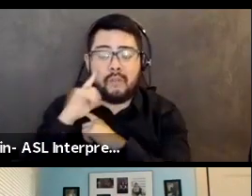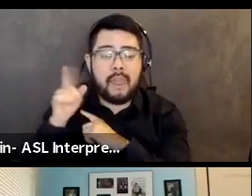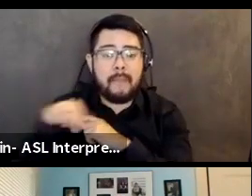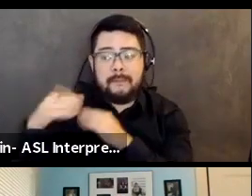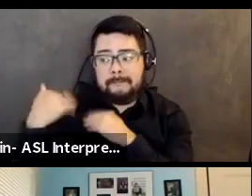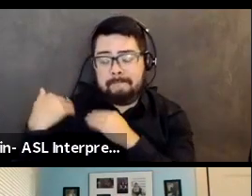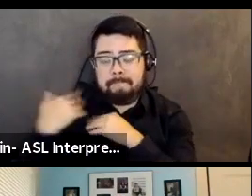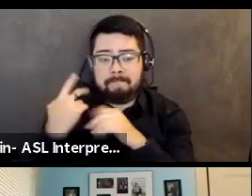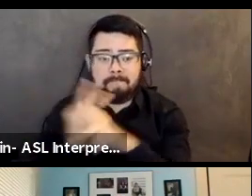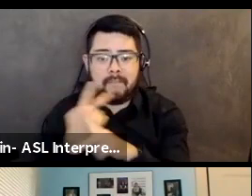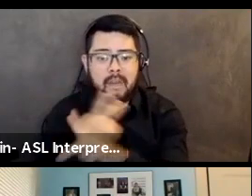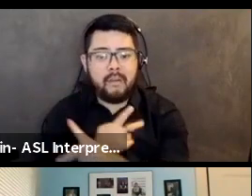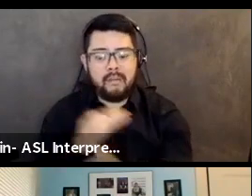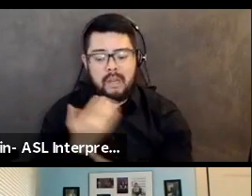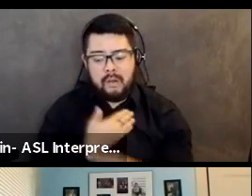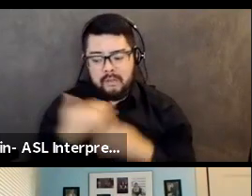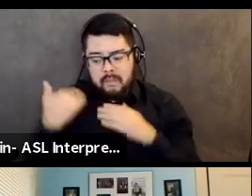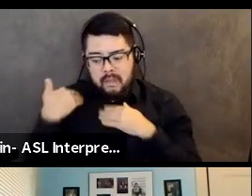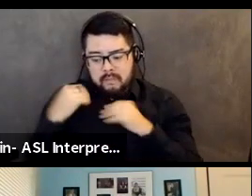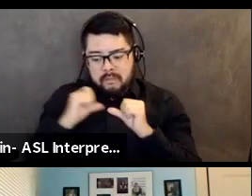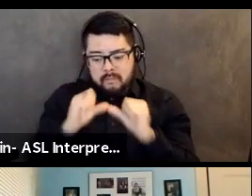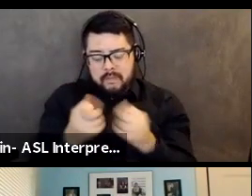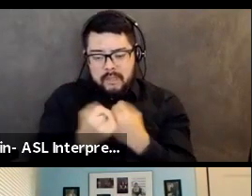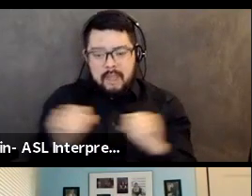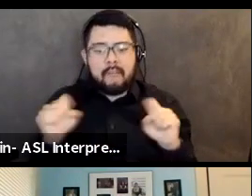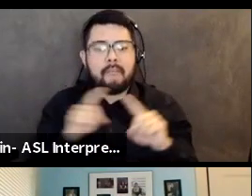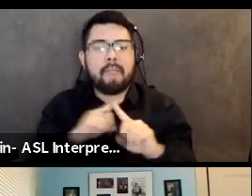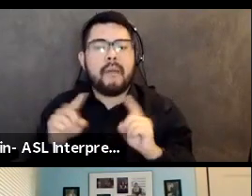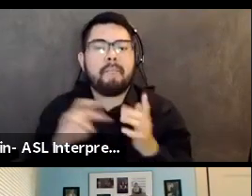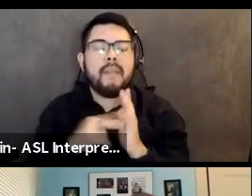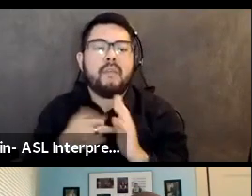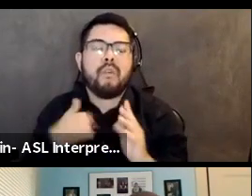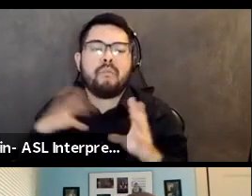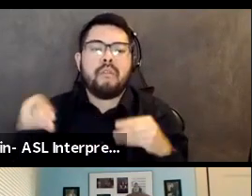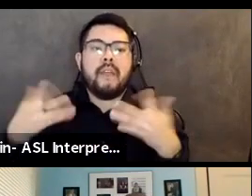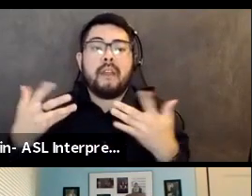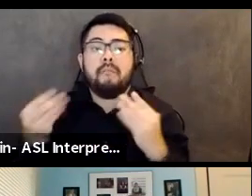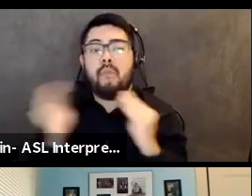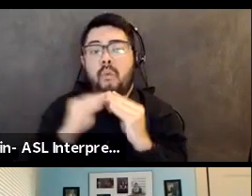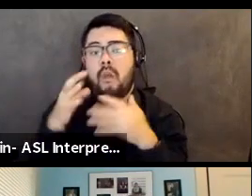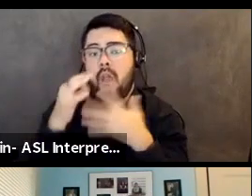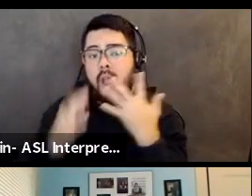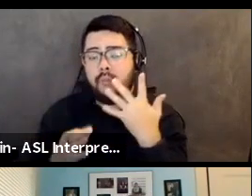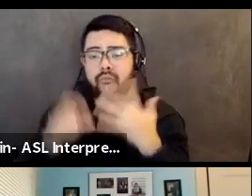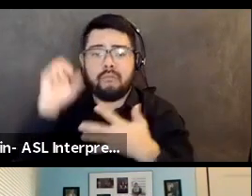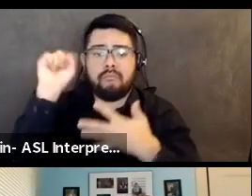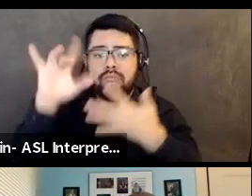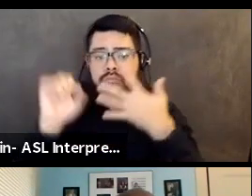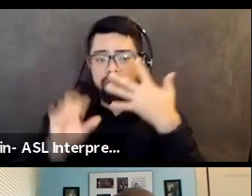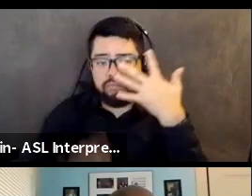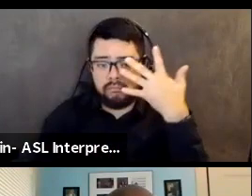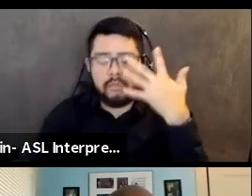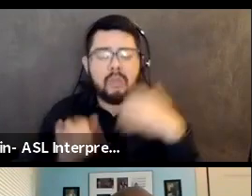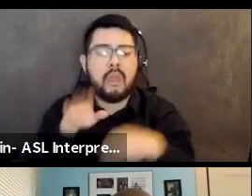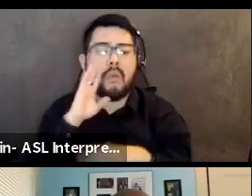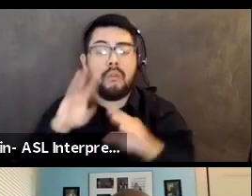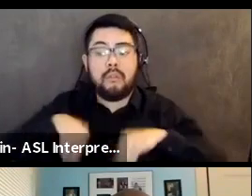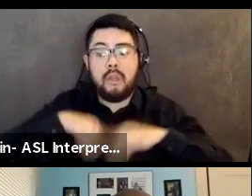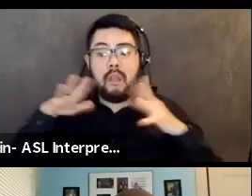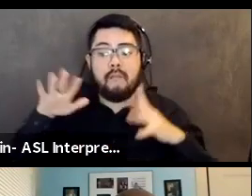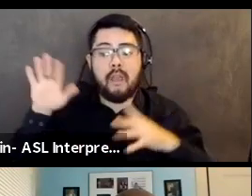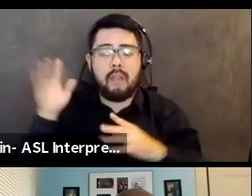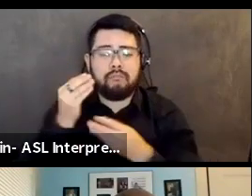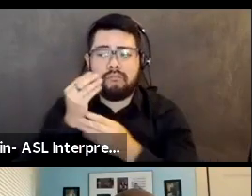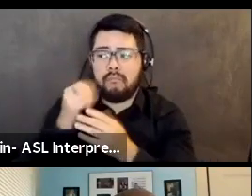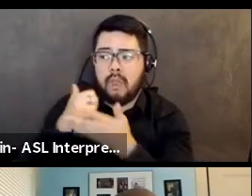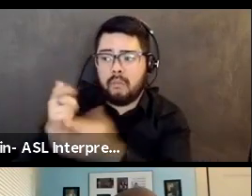our responsibility to keep them safe but this changes the menu that we're selecting from i think it clarifies the choices that are available and i think it